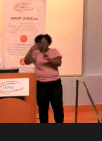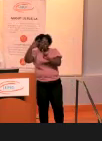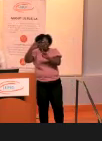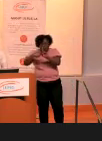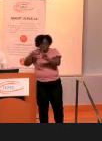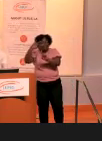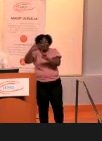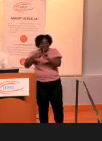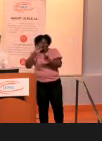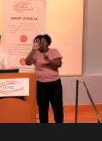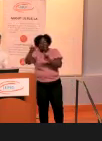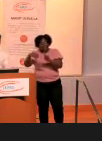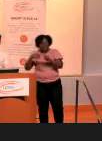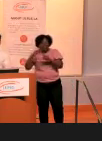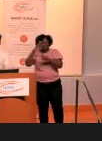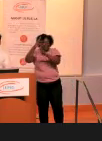time.